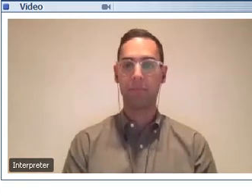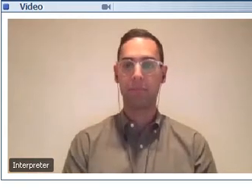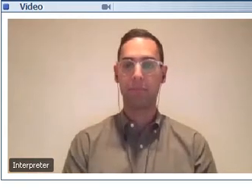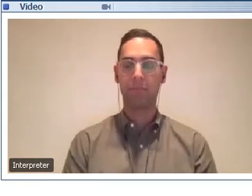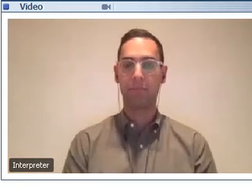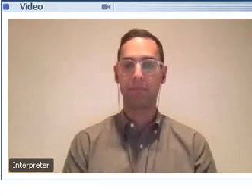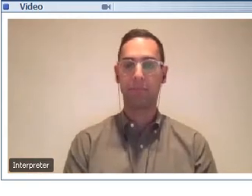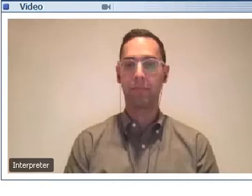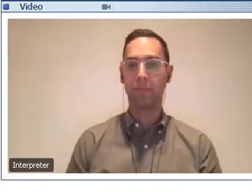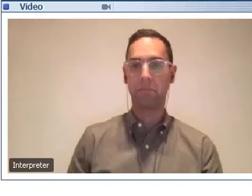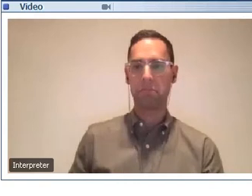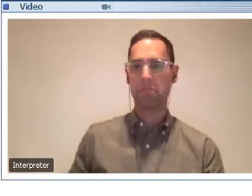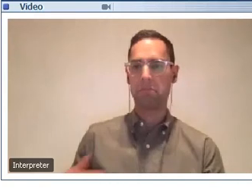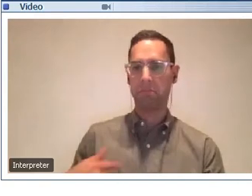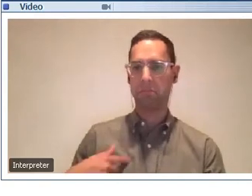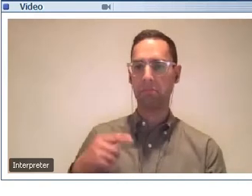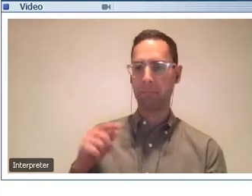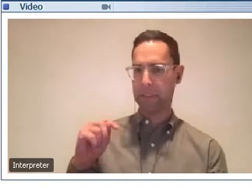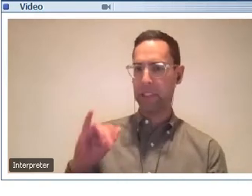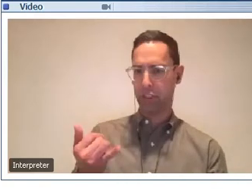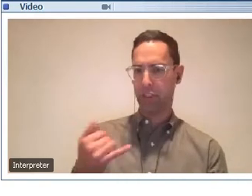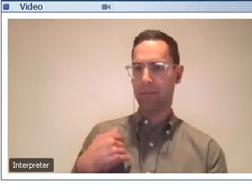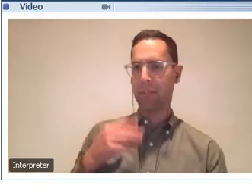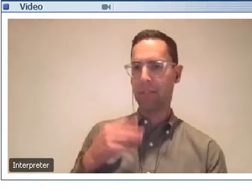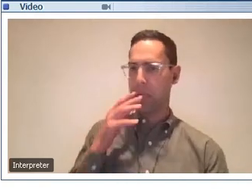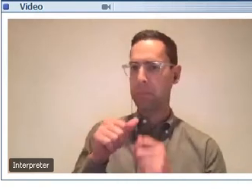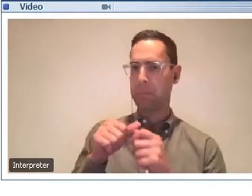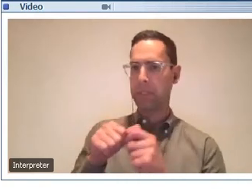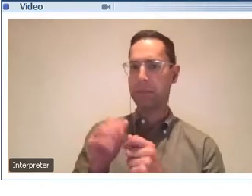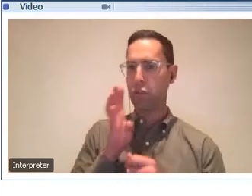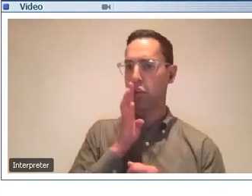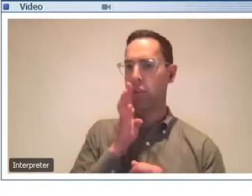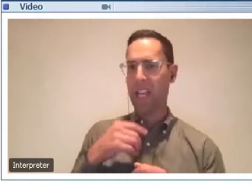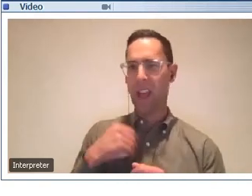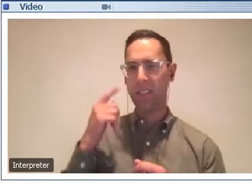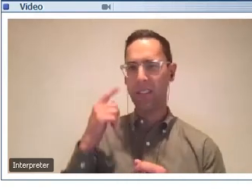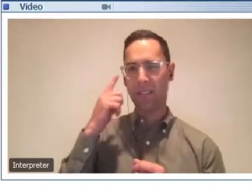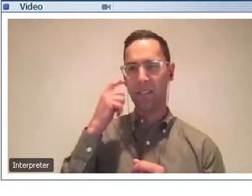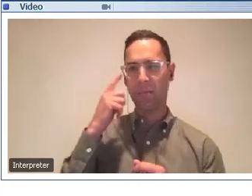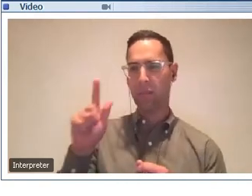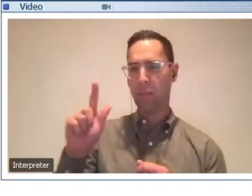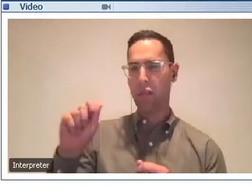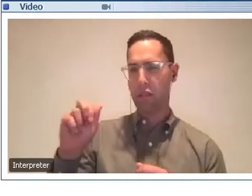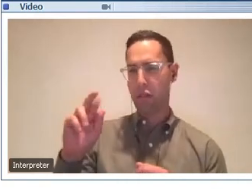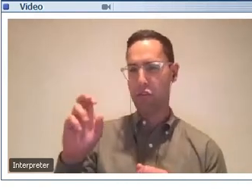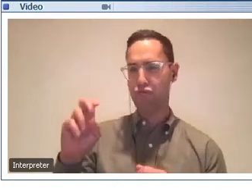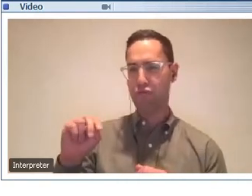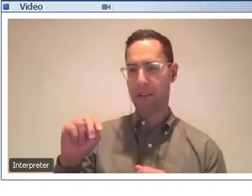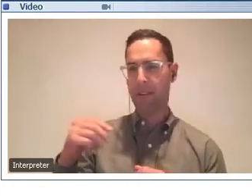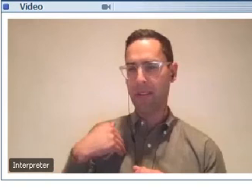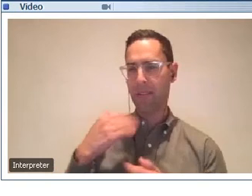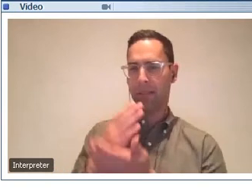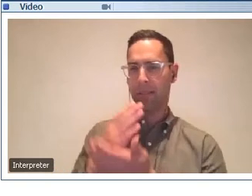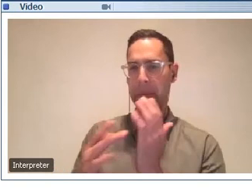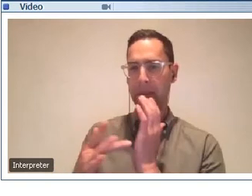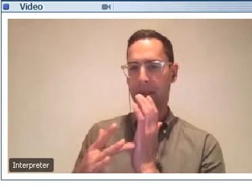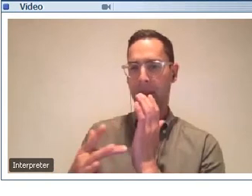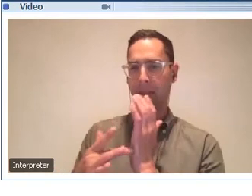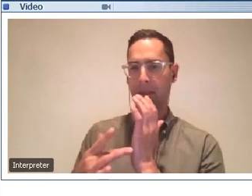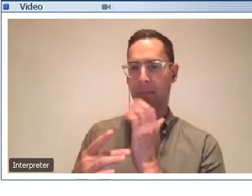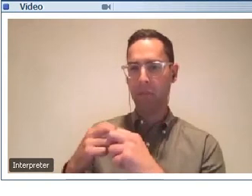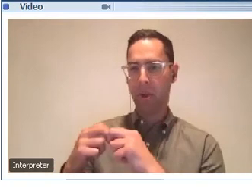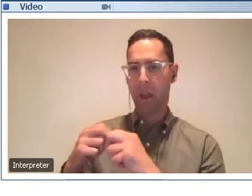I'm going to keep talking a bit because I suspect Lauren is encountering some technical difficulties.